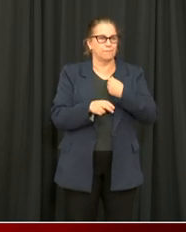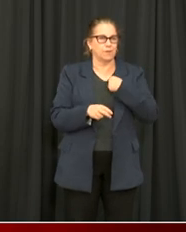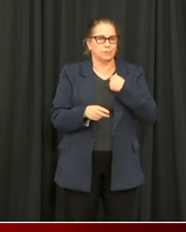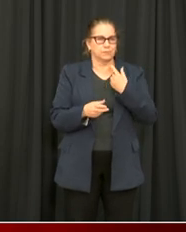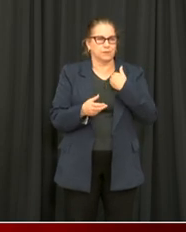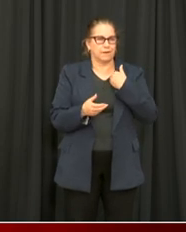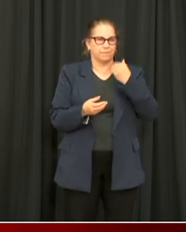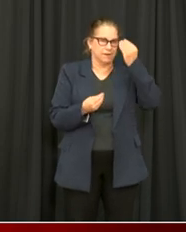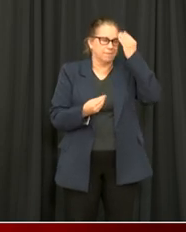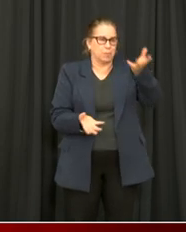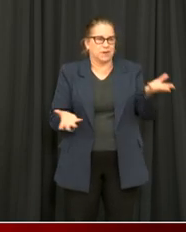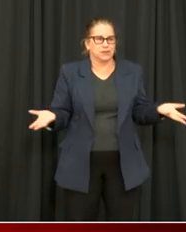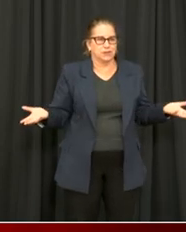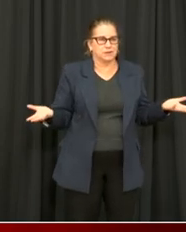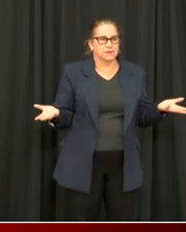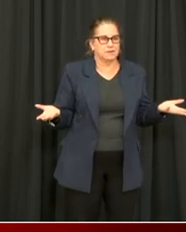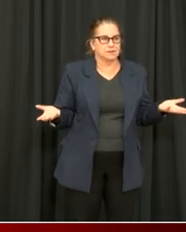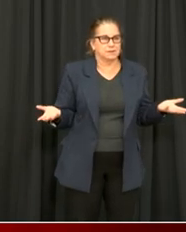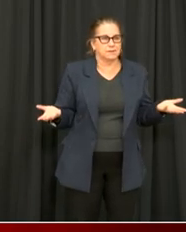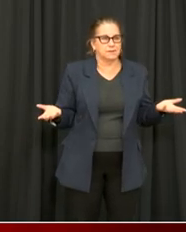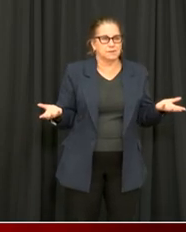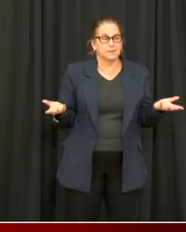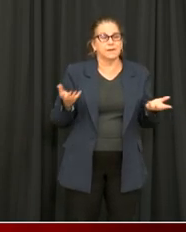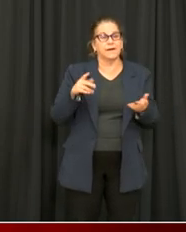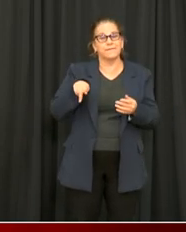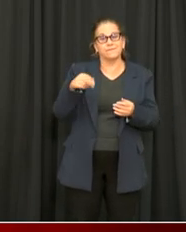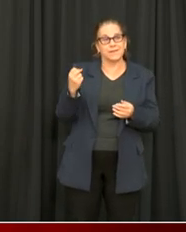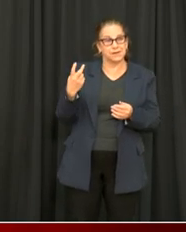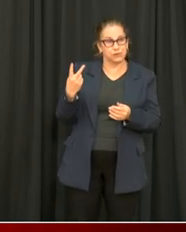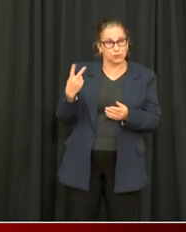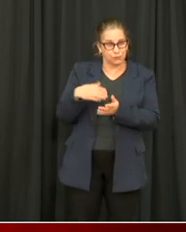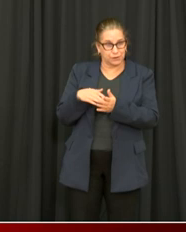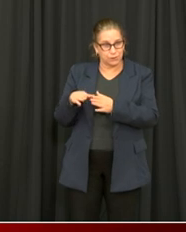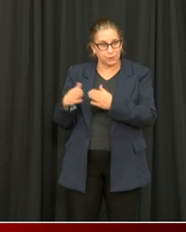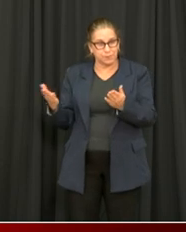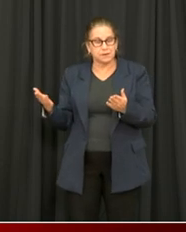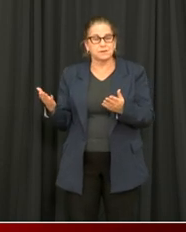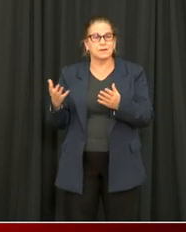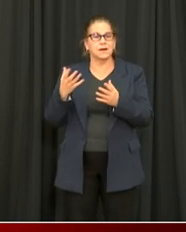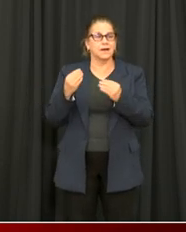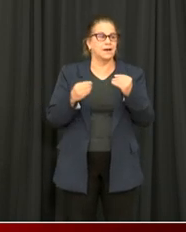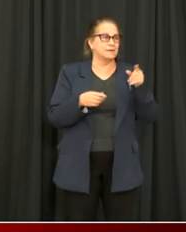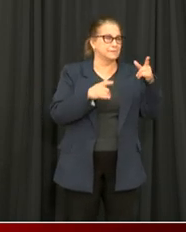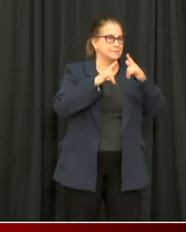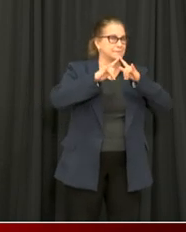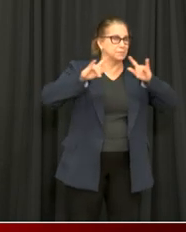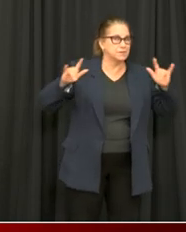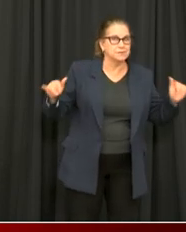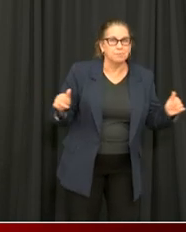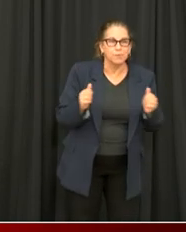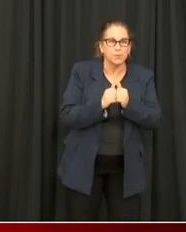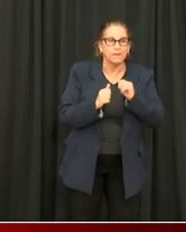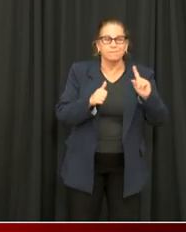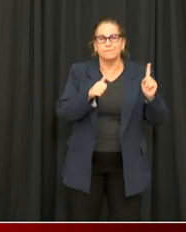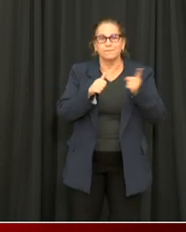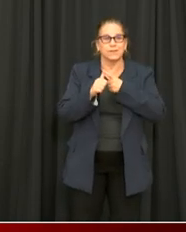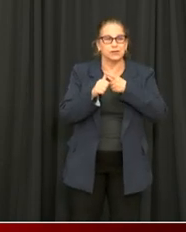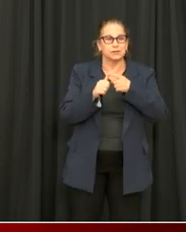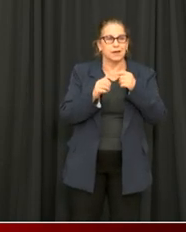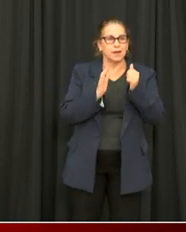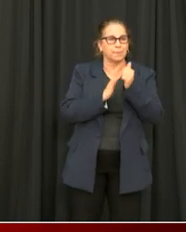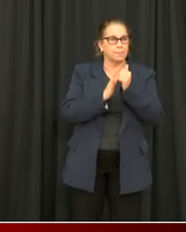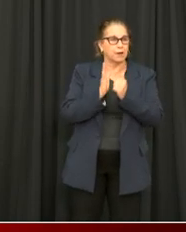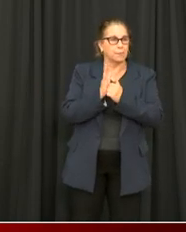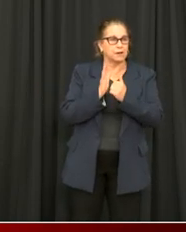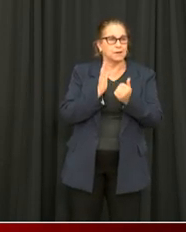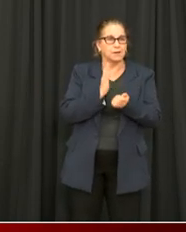phased reopening and the First Amendment activities happening at the same time. And so our interviews, and the reason why it's important